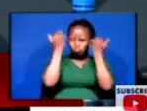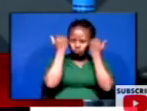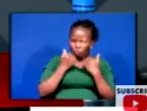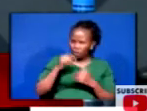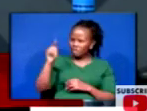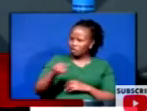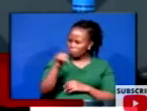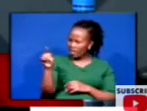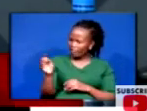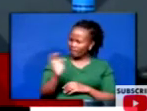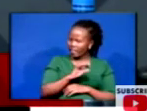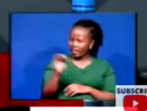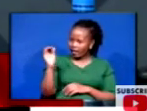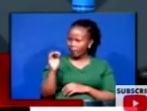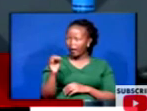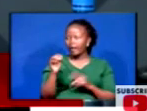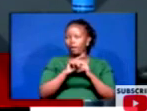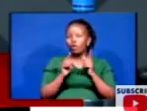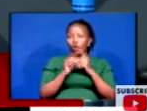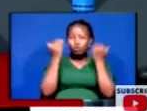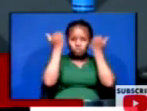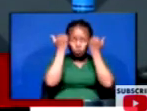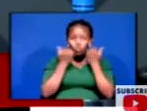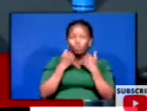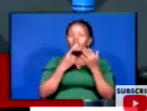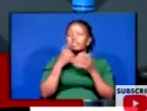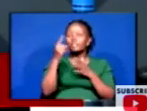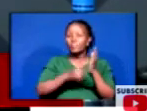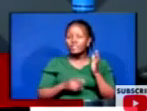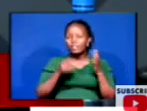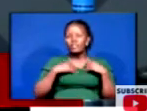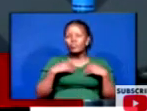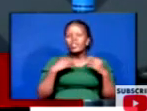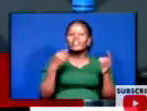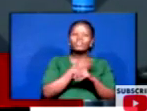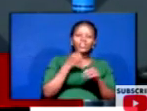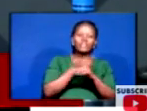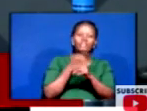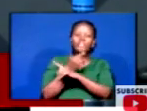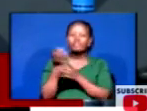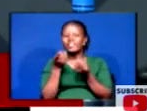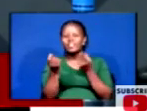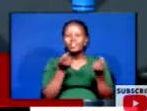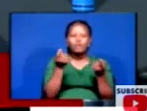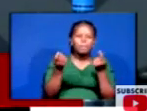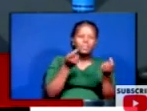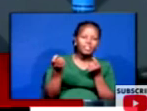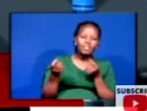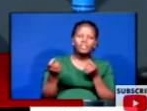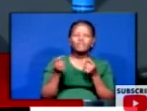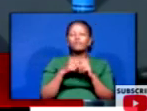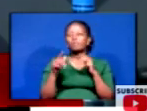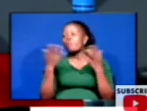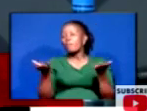Then the court, of course, mentioned that, of course, there are disparities here and there. Mm-hmm. There were some scintilla of evidence, but it's